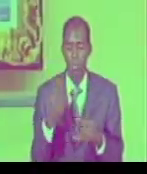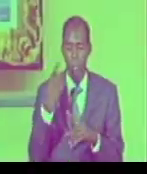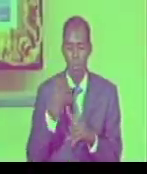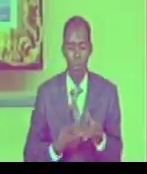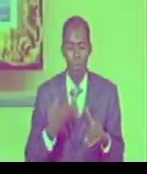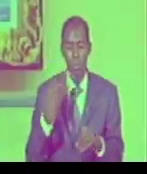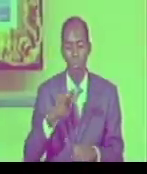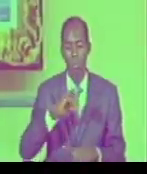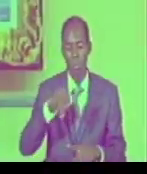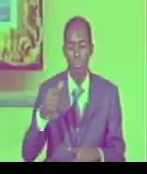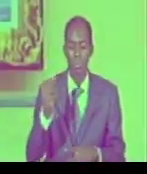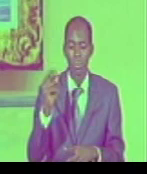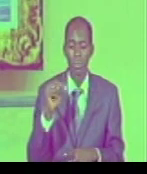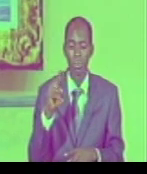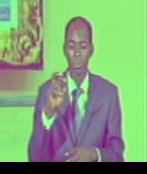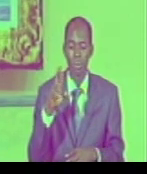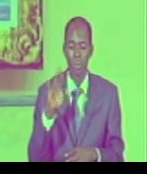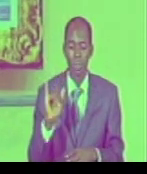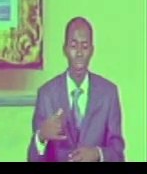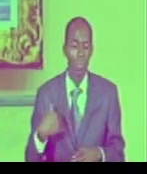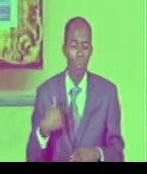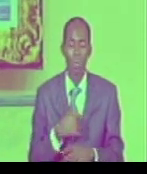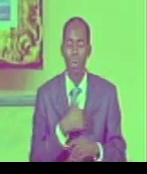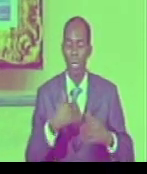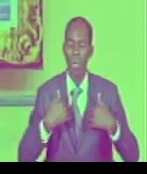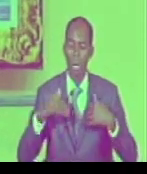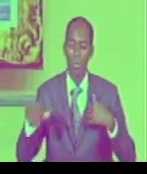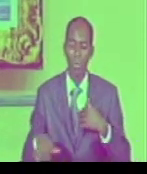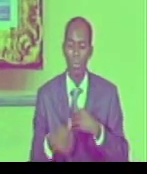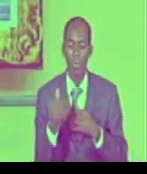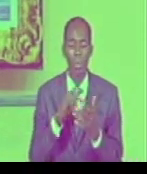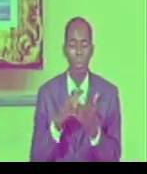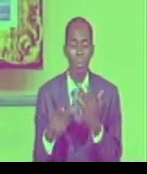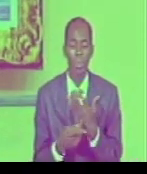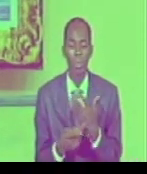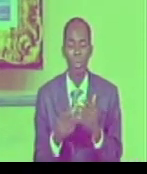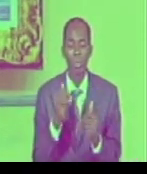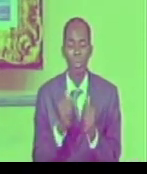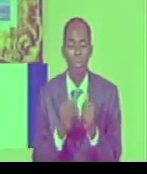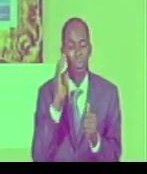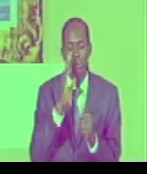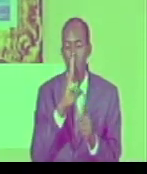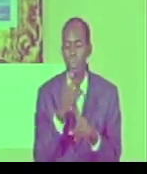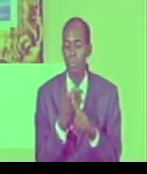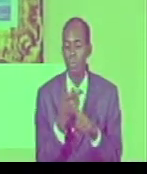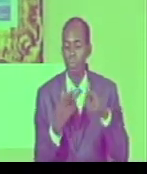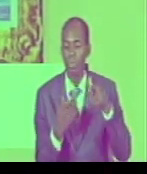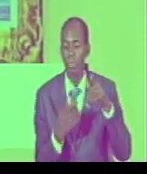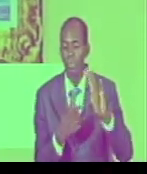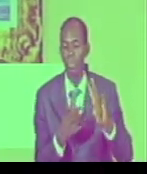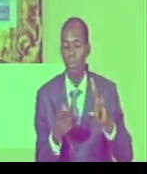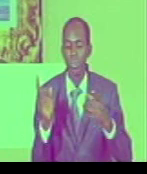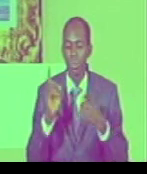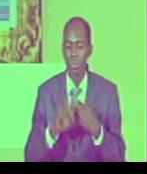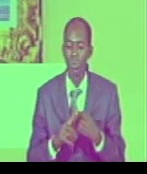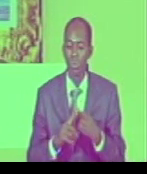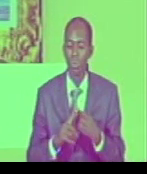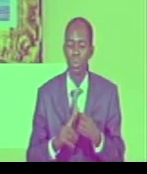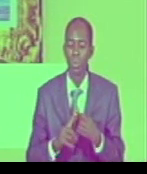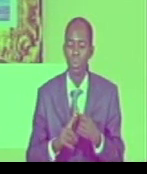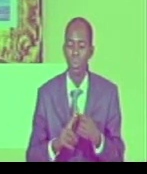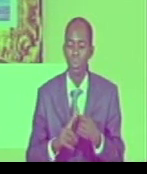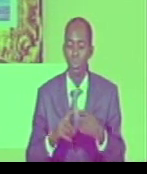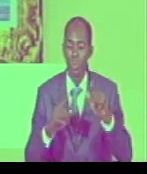program, which is going to be from the 27th of January to the 1st of